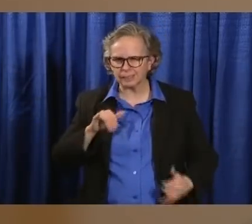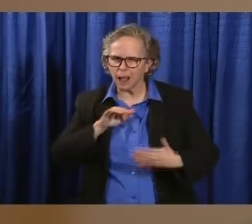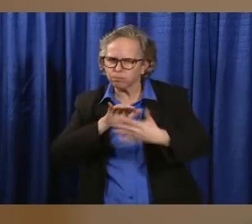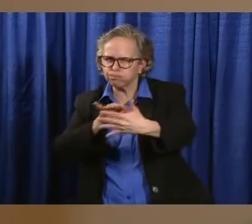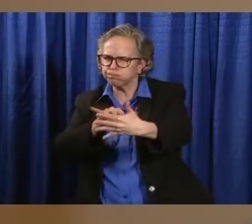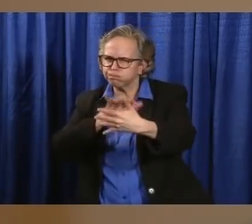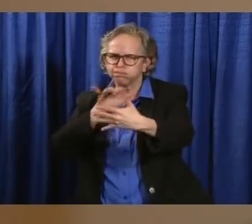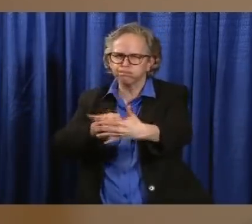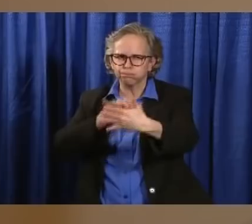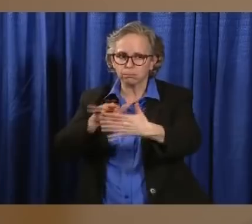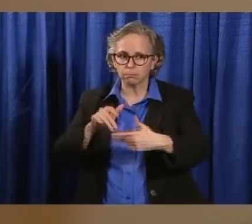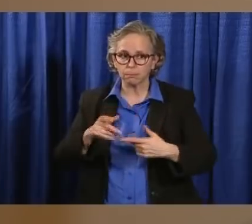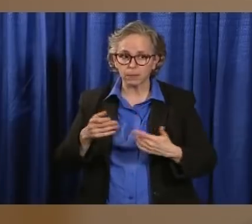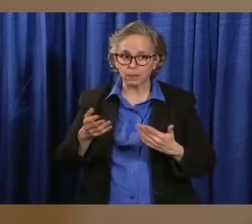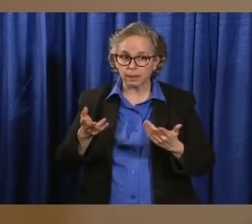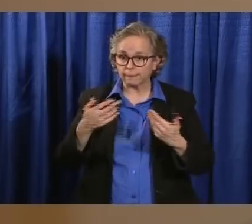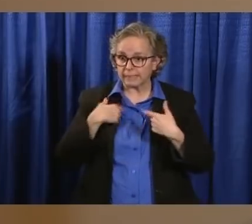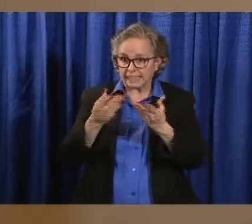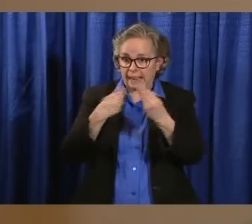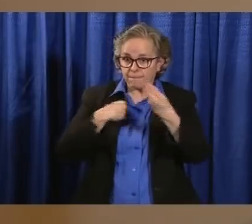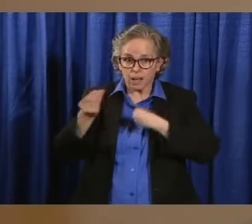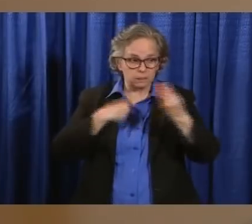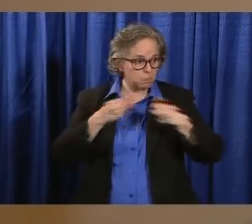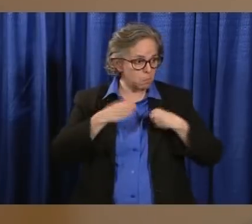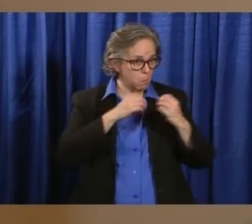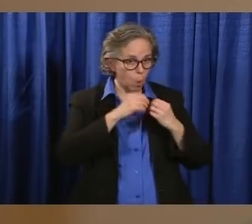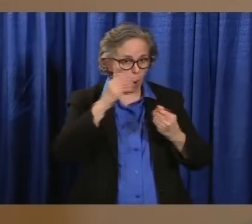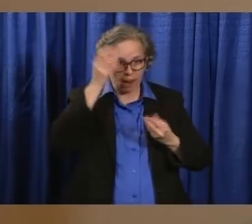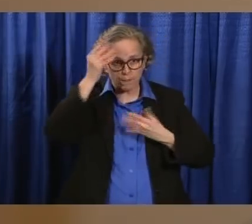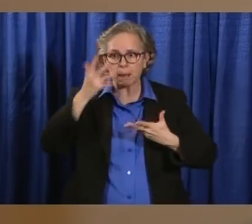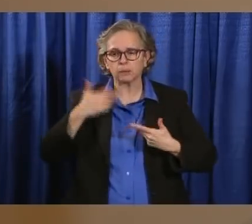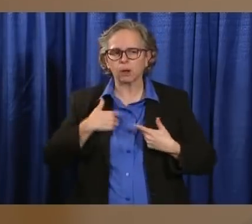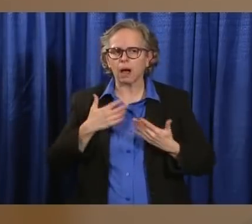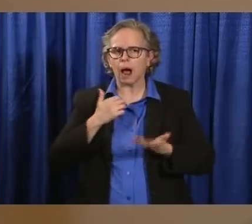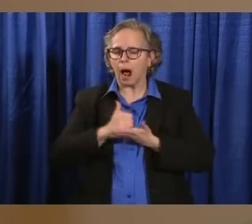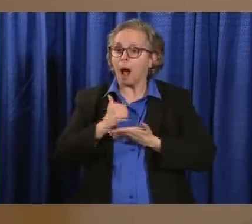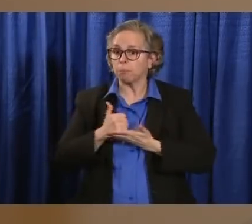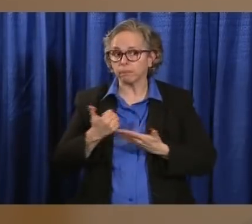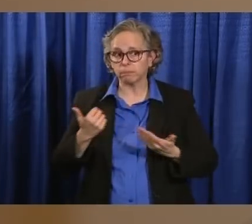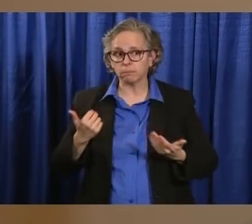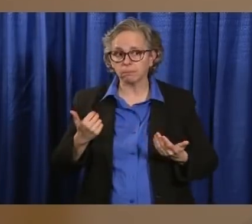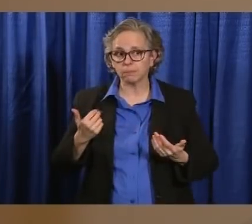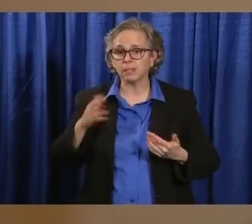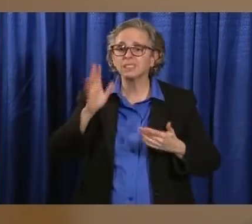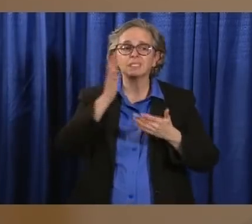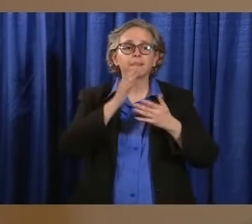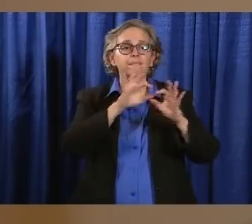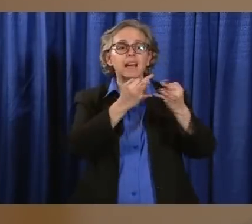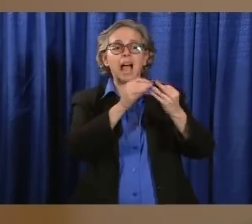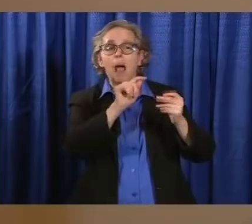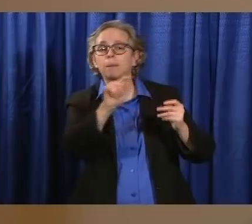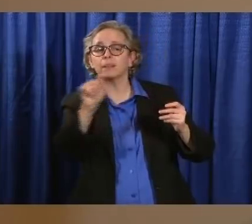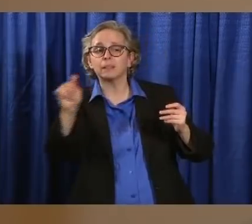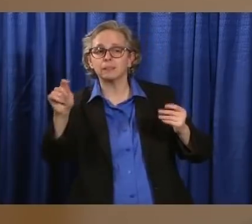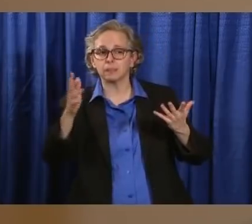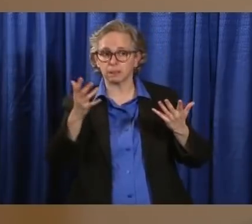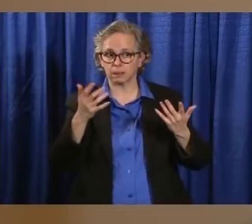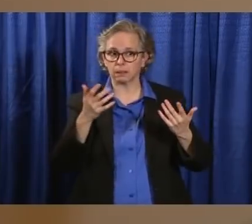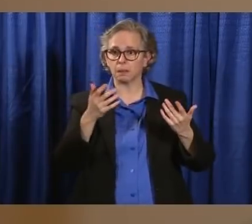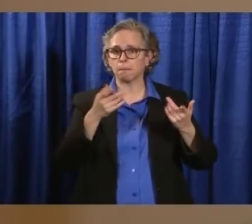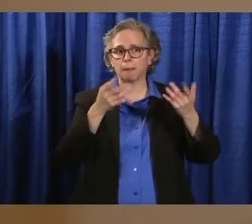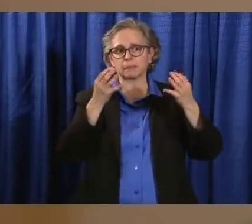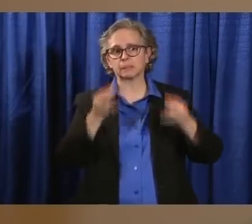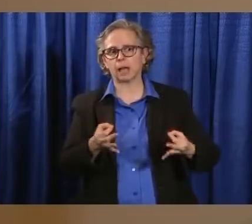choosing to maybe share their story, and that's very different than having your loved one when you haven't even had a funeral